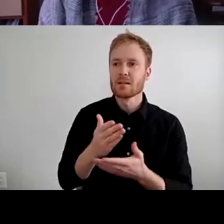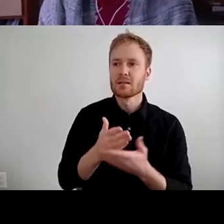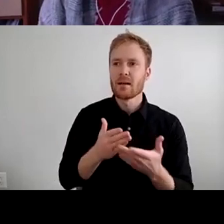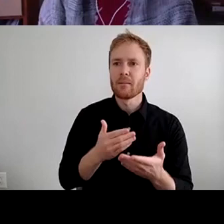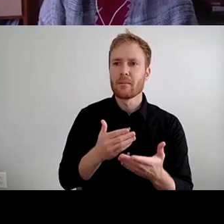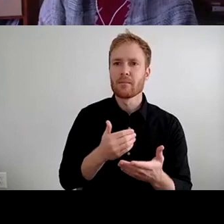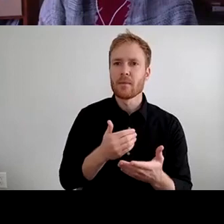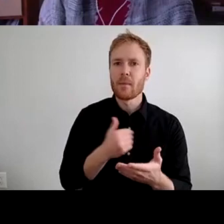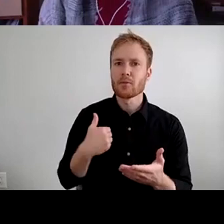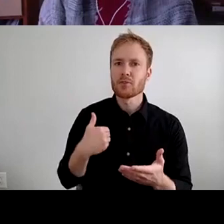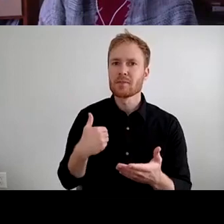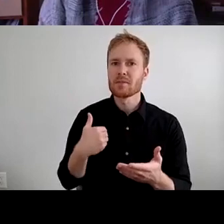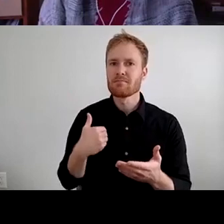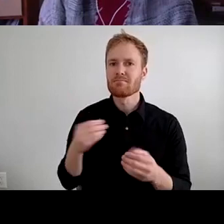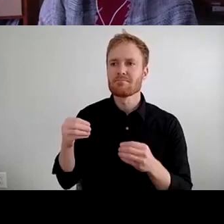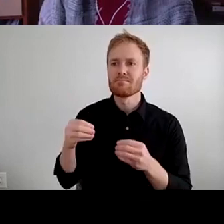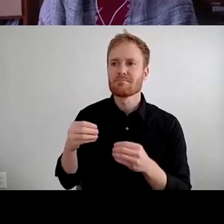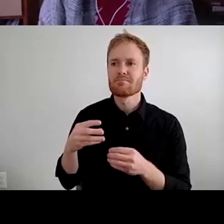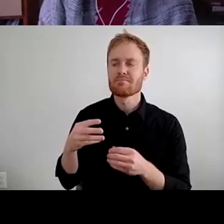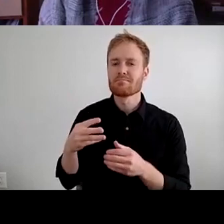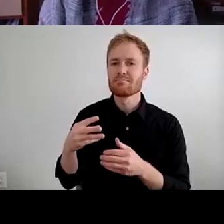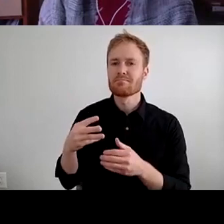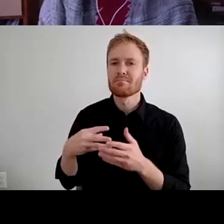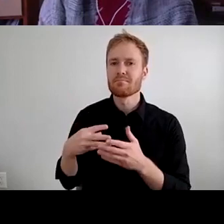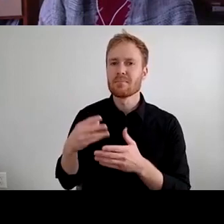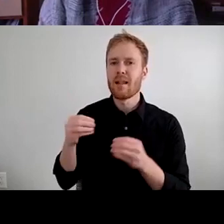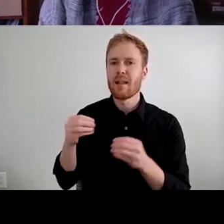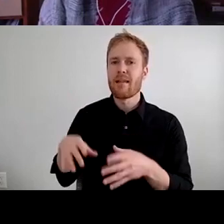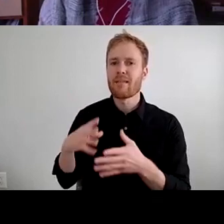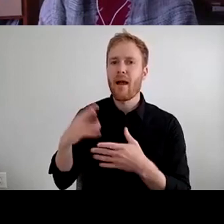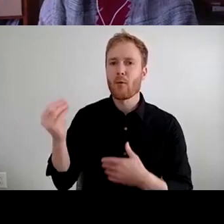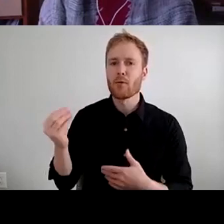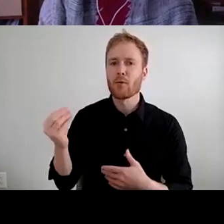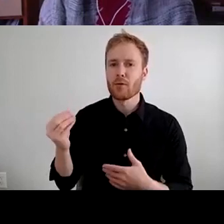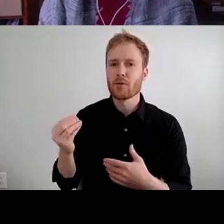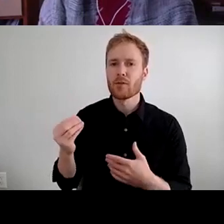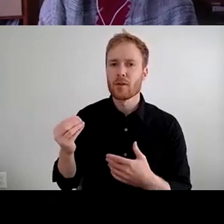would suggest that we measure this membership moving forward. Yeah,